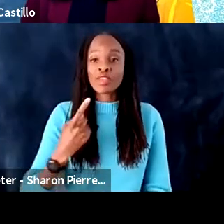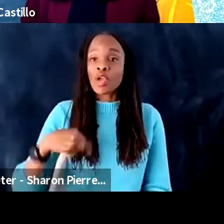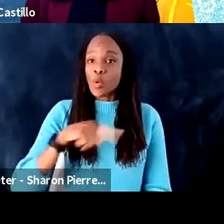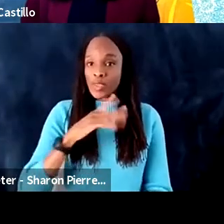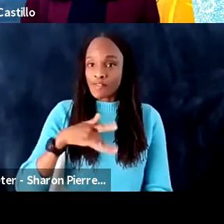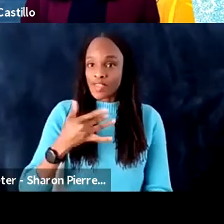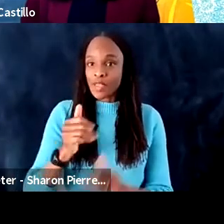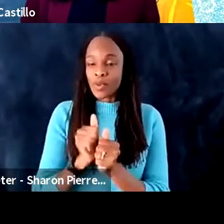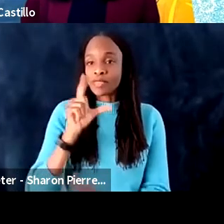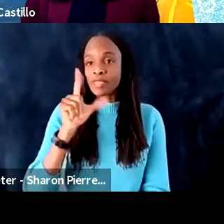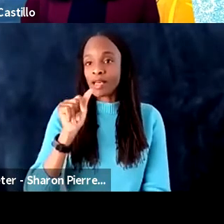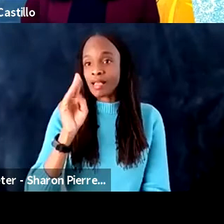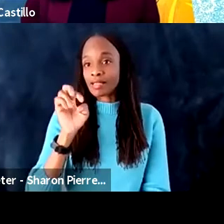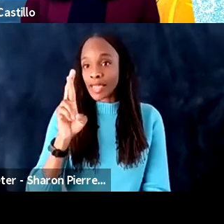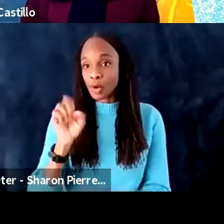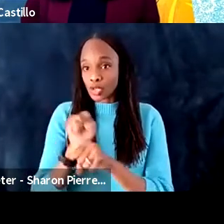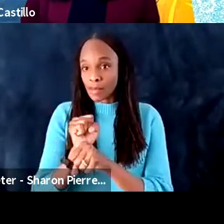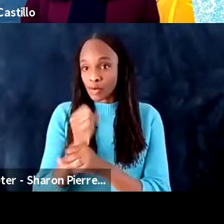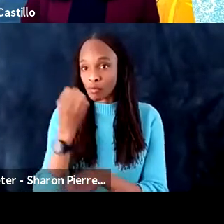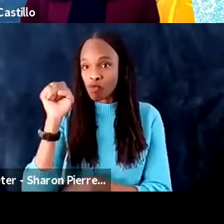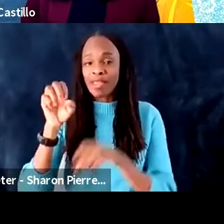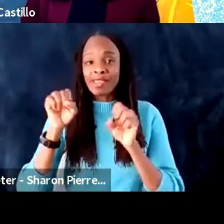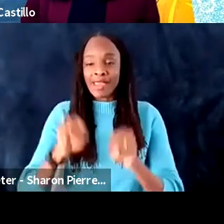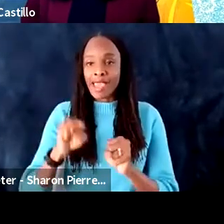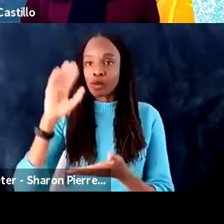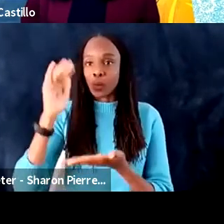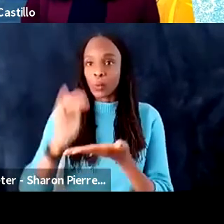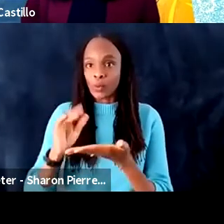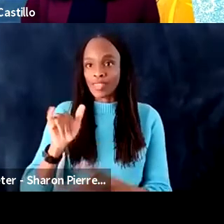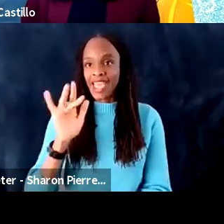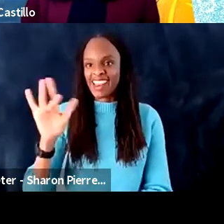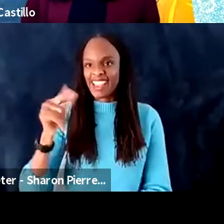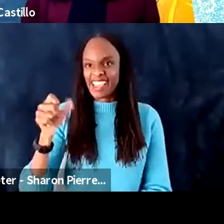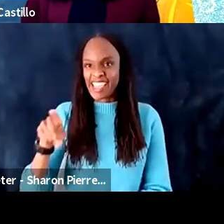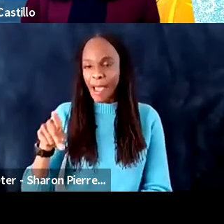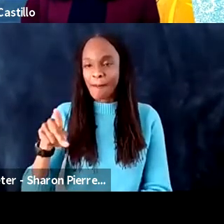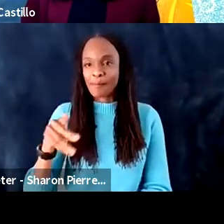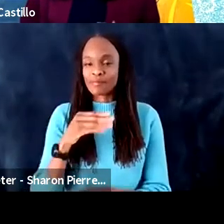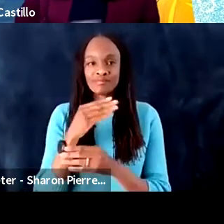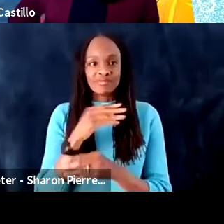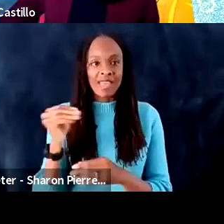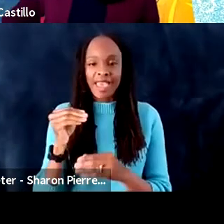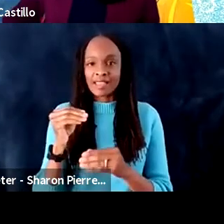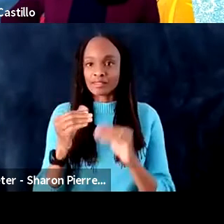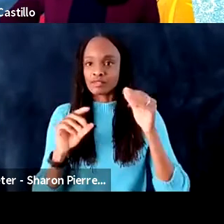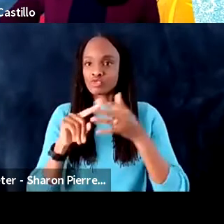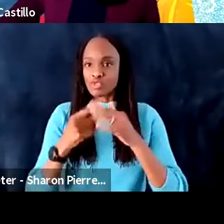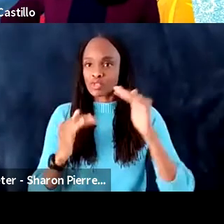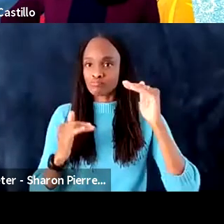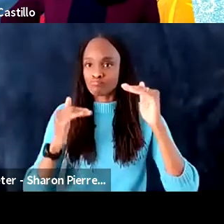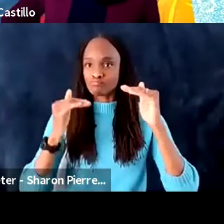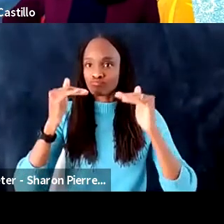labor movement that we can actually reduce that gap and narrow inequality and start to see the